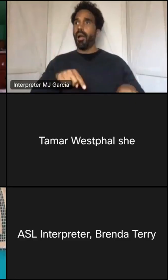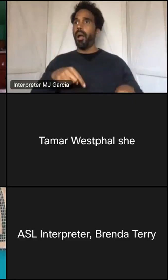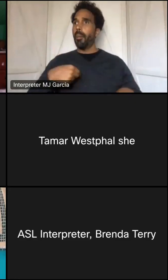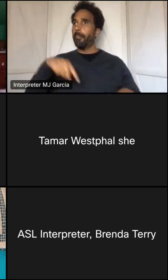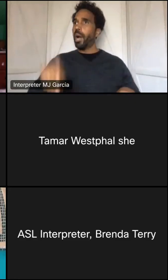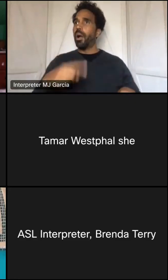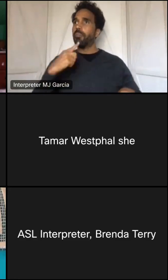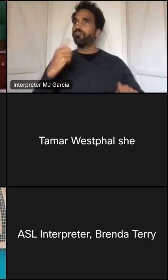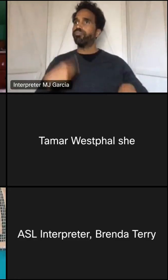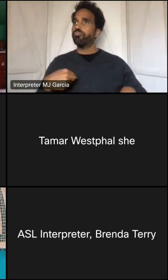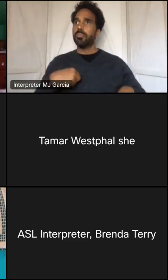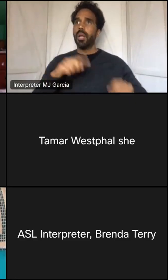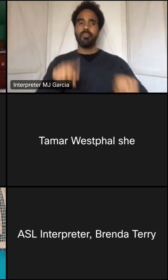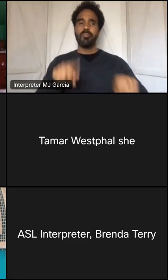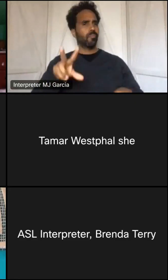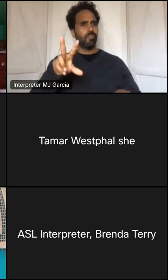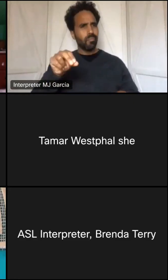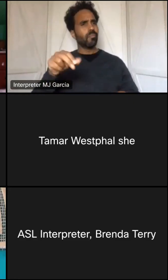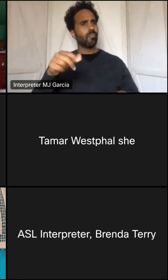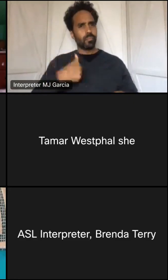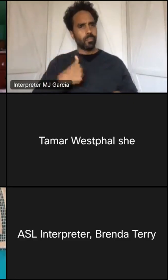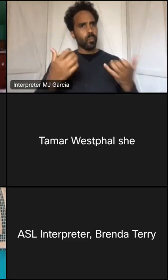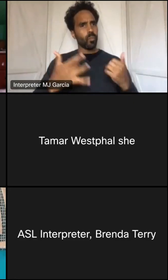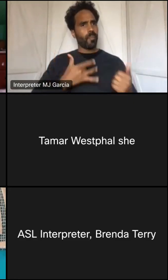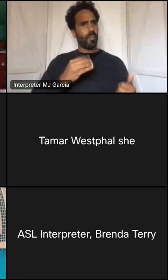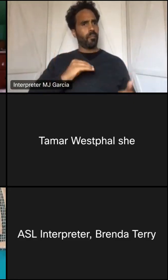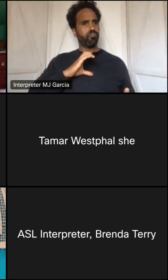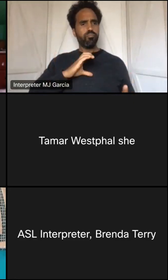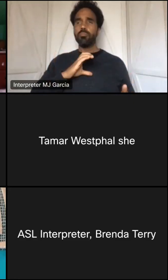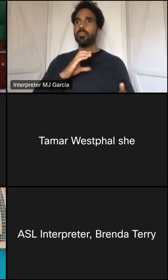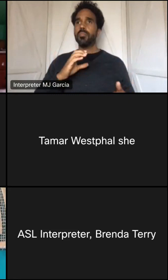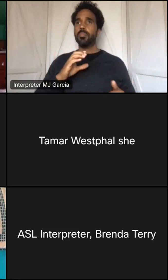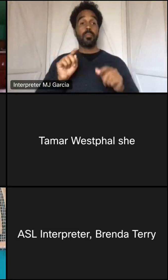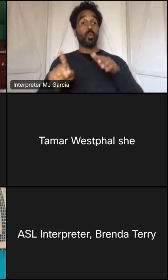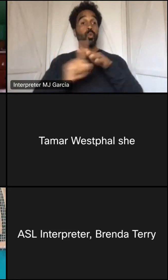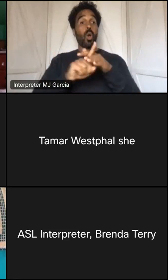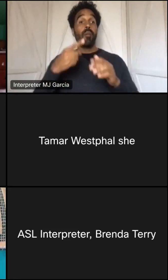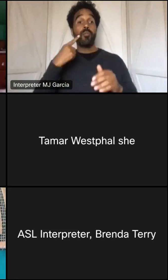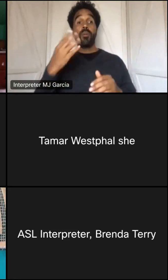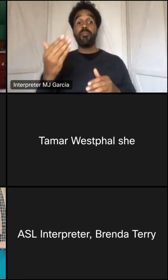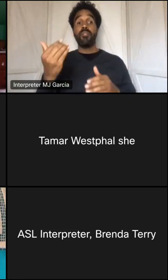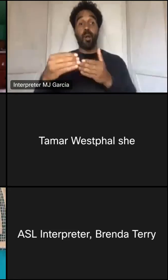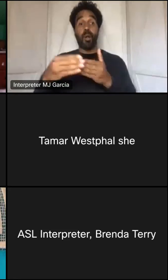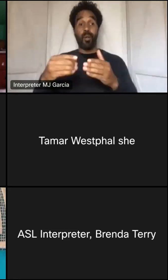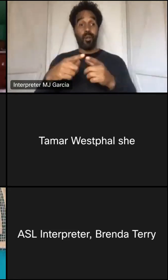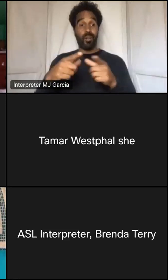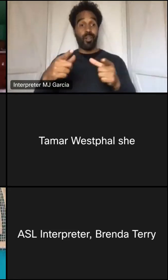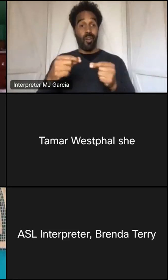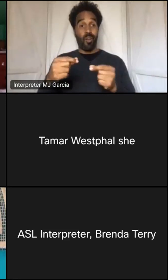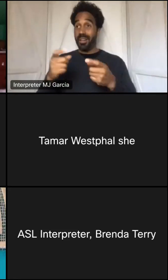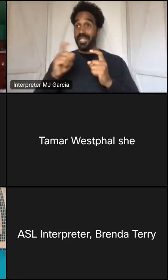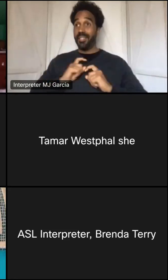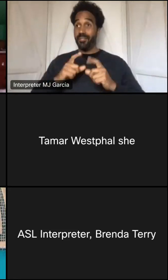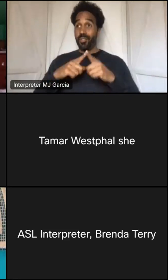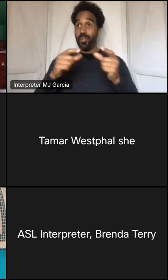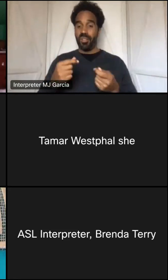for more than just a $15 gift card to the supermarket, right? We want to